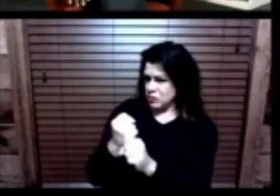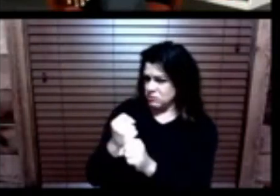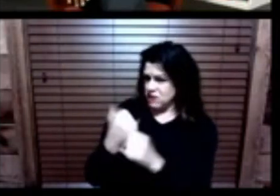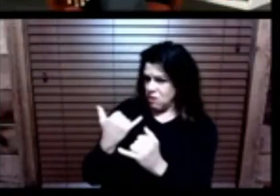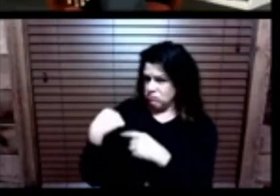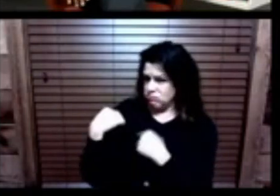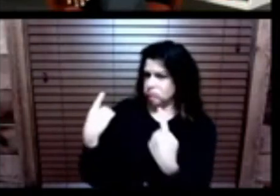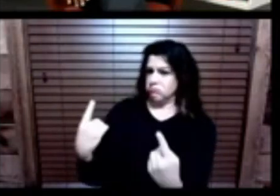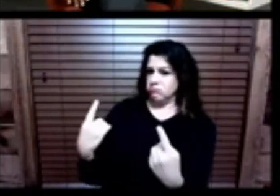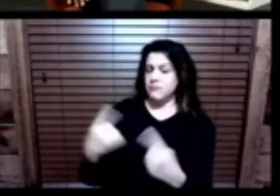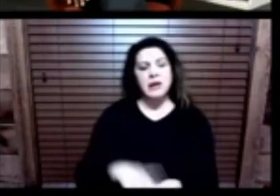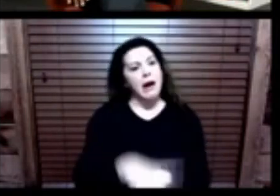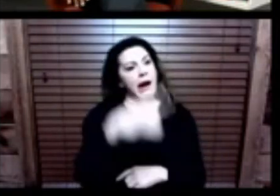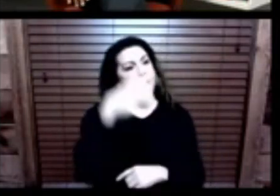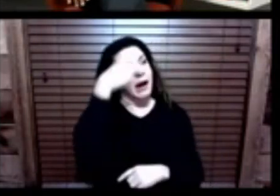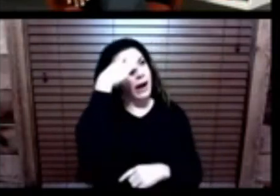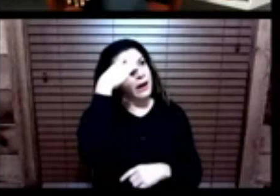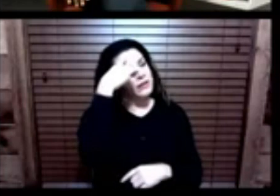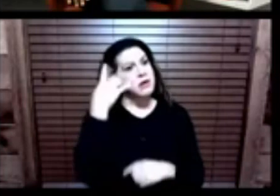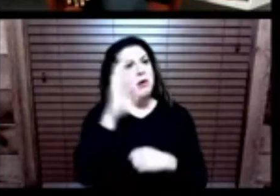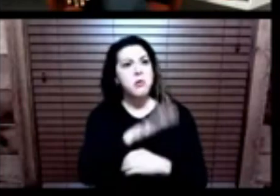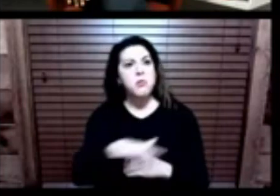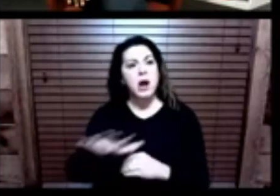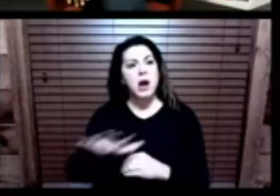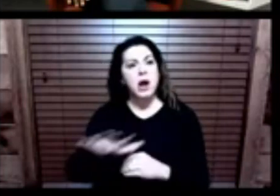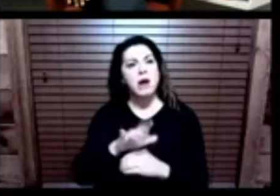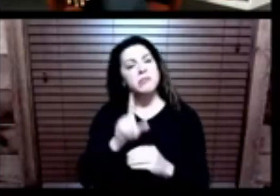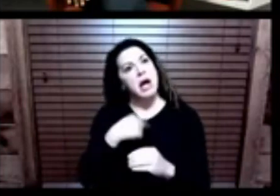I started out doodling in the books,